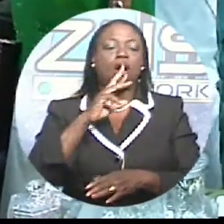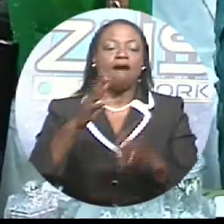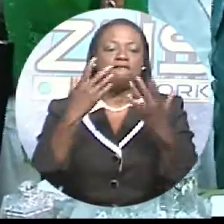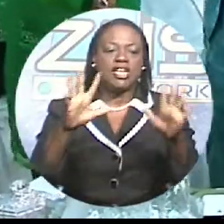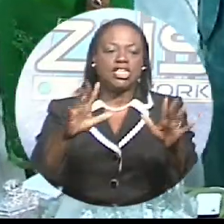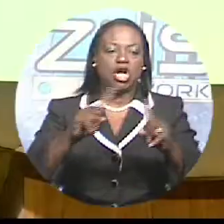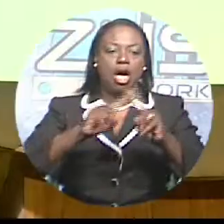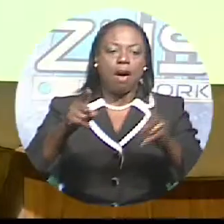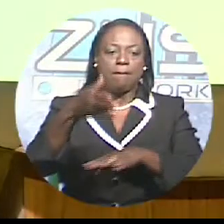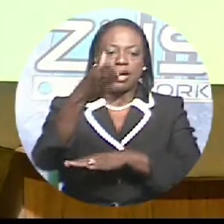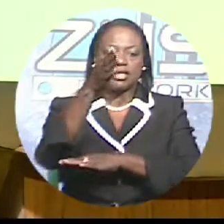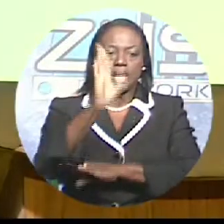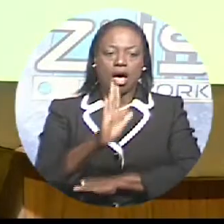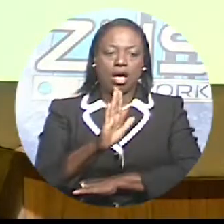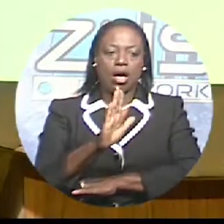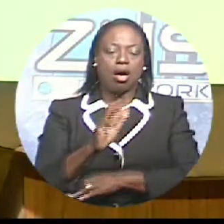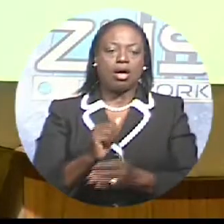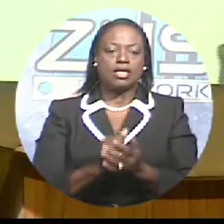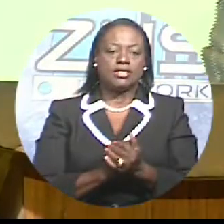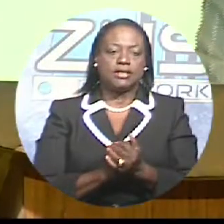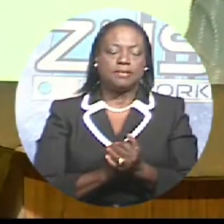God,